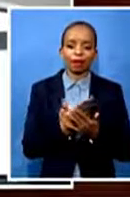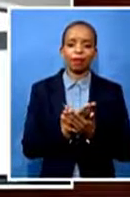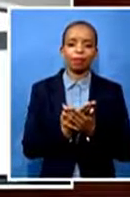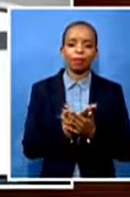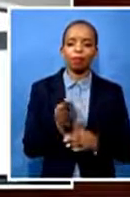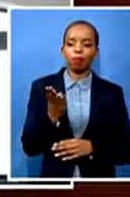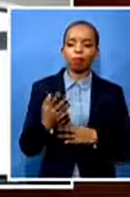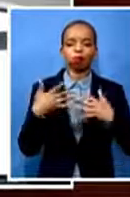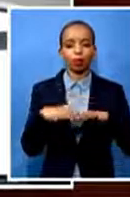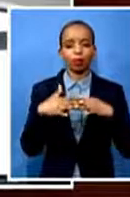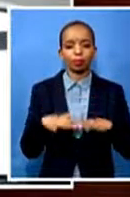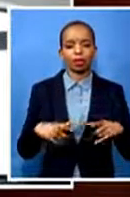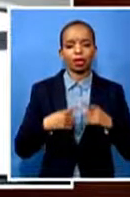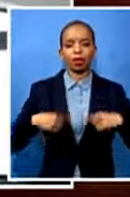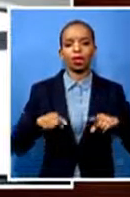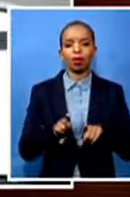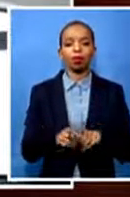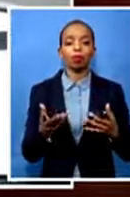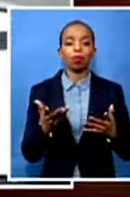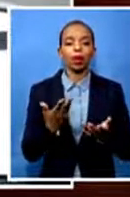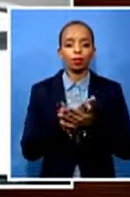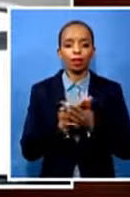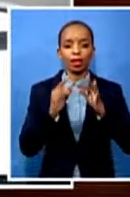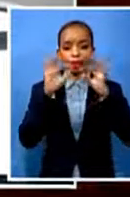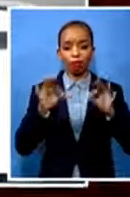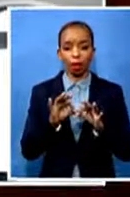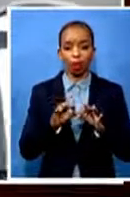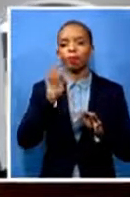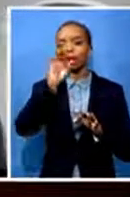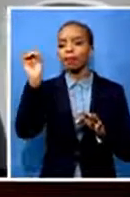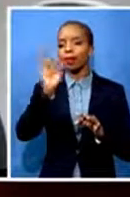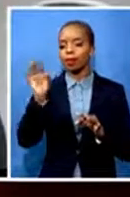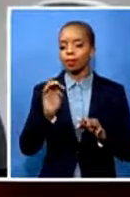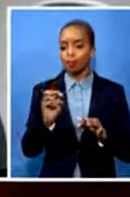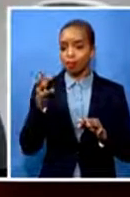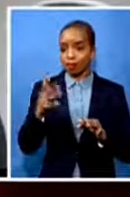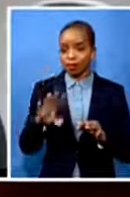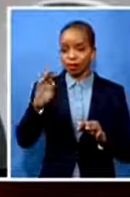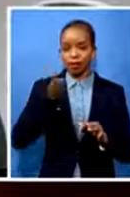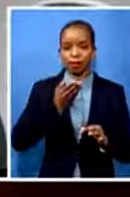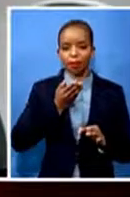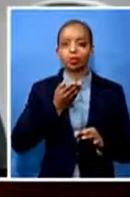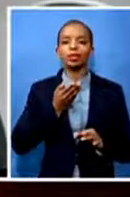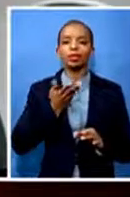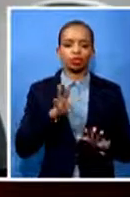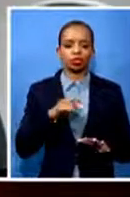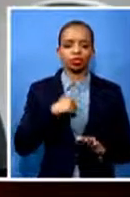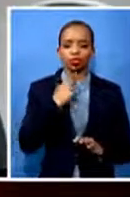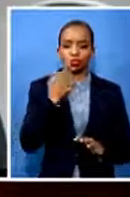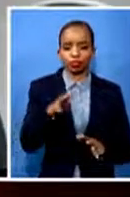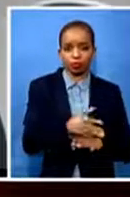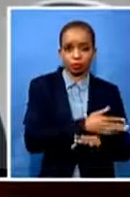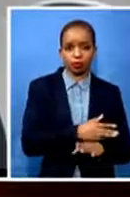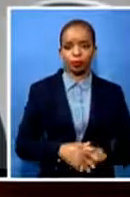they can fill up those forms and submit them, as I indicated. All right. For those who missed those details, we'll probably post